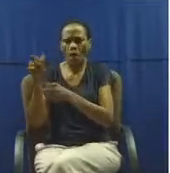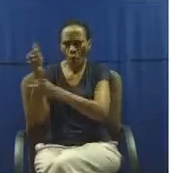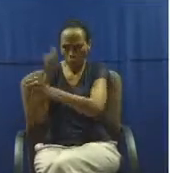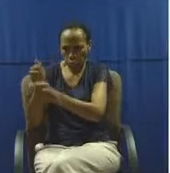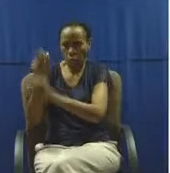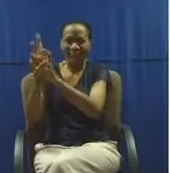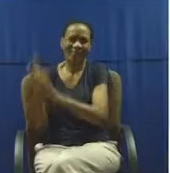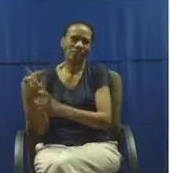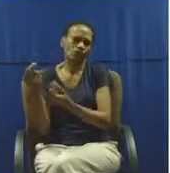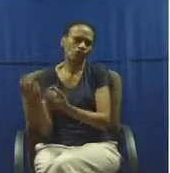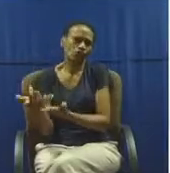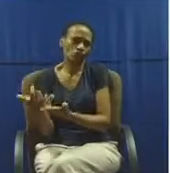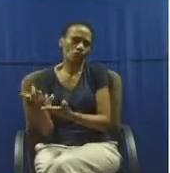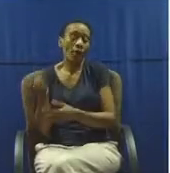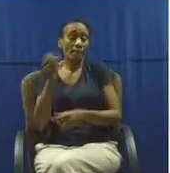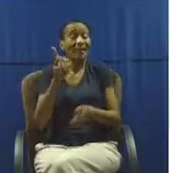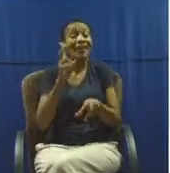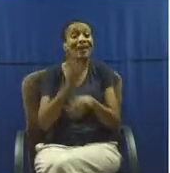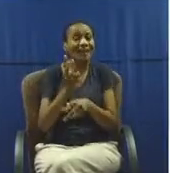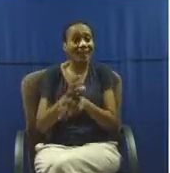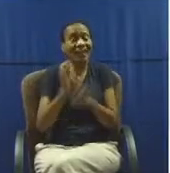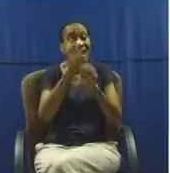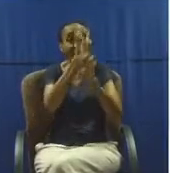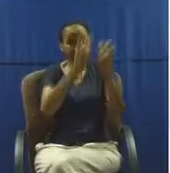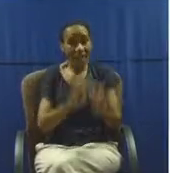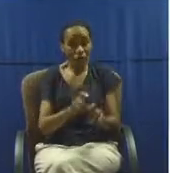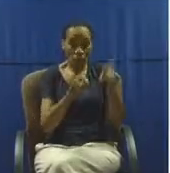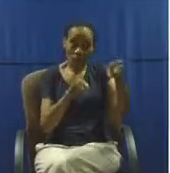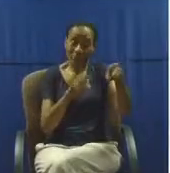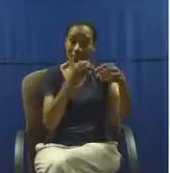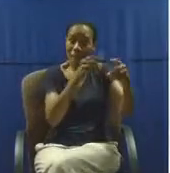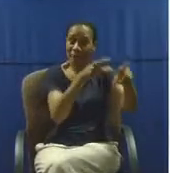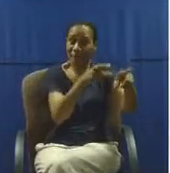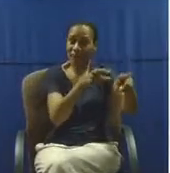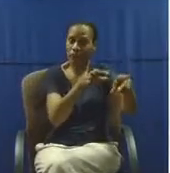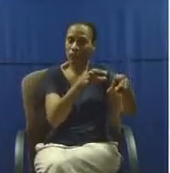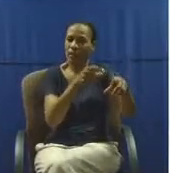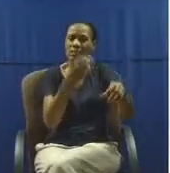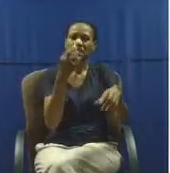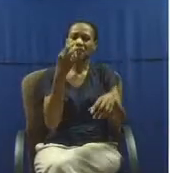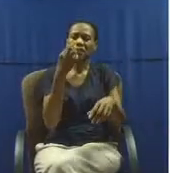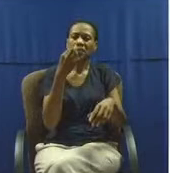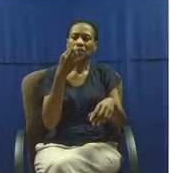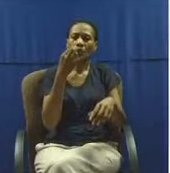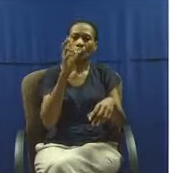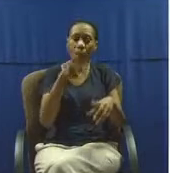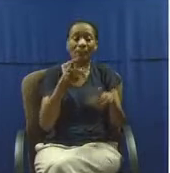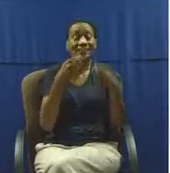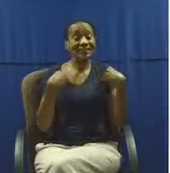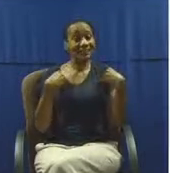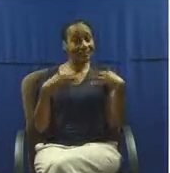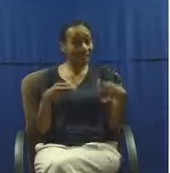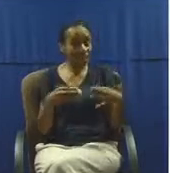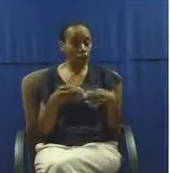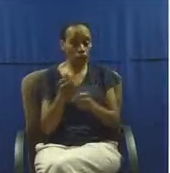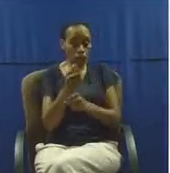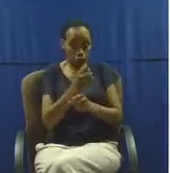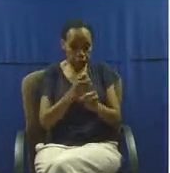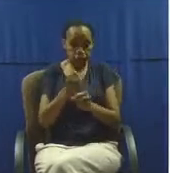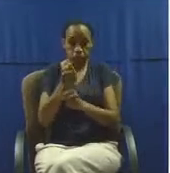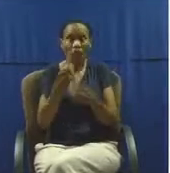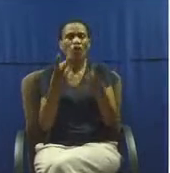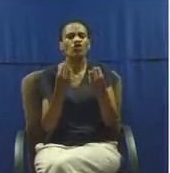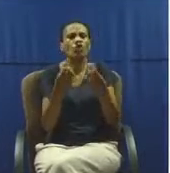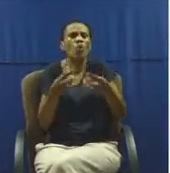the diversification that ESCOM itself has opted for to go into renewables, we are going to see a